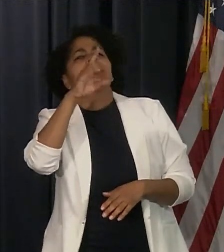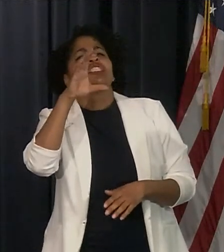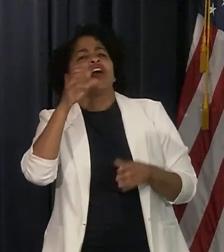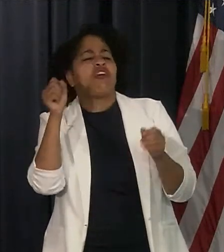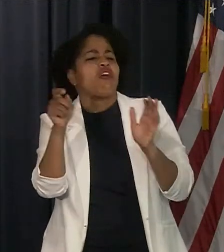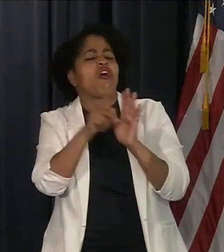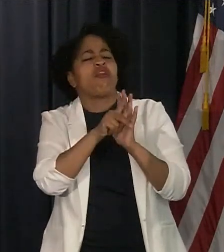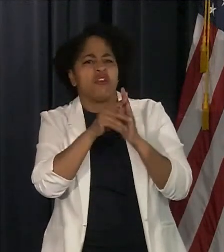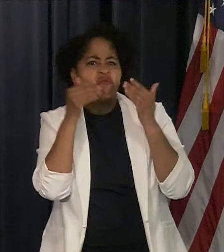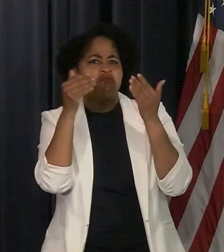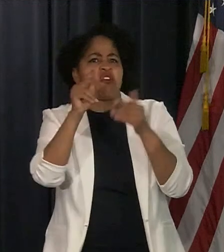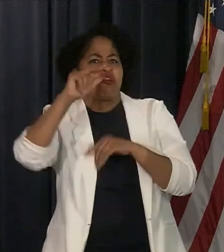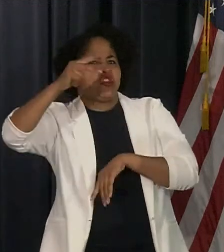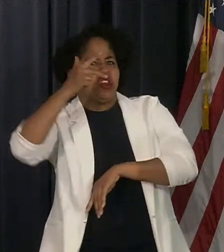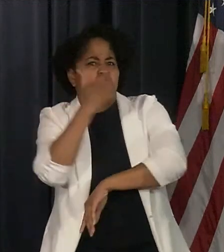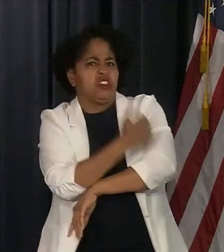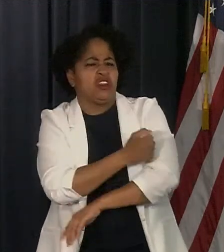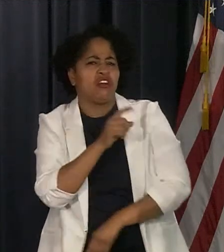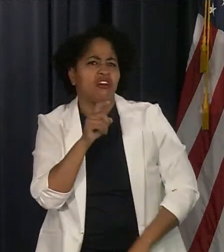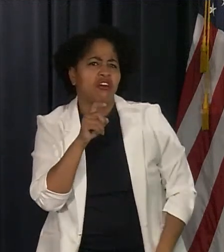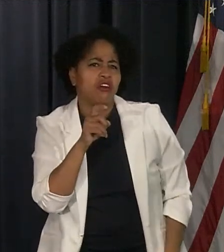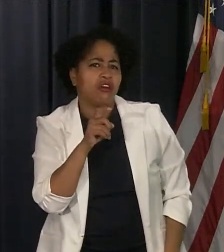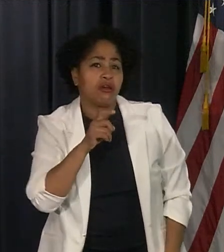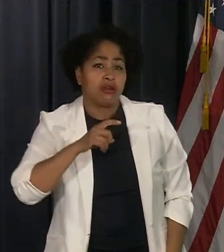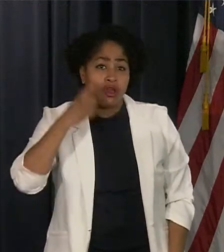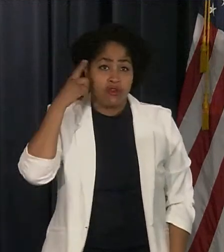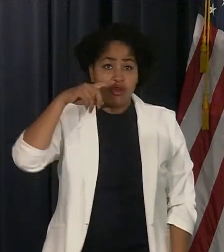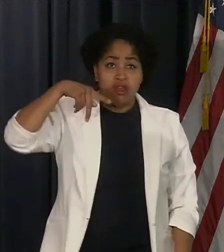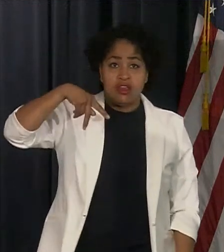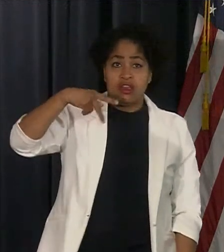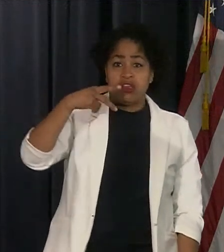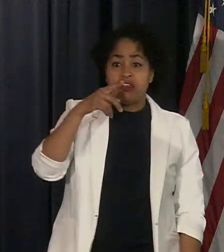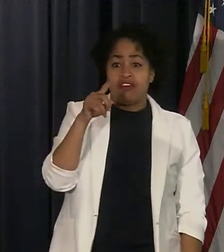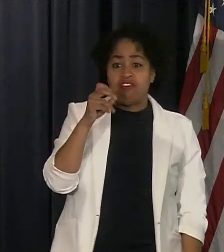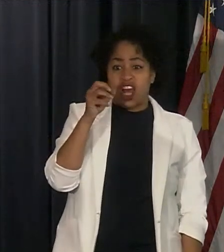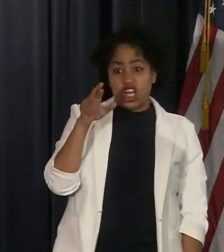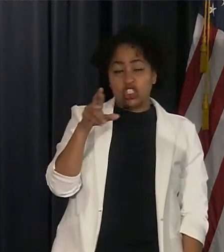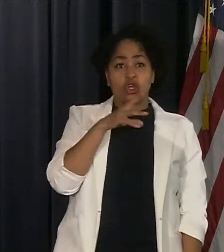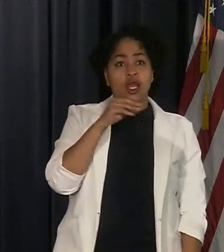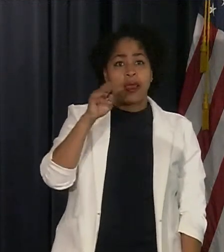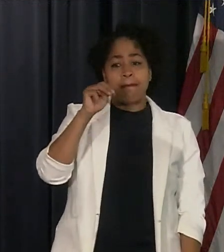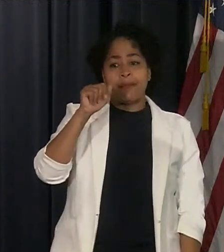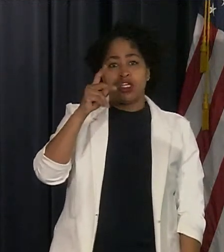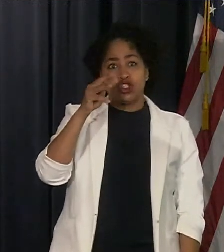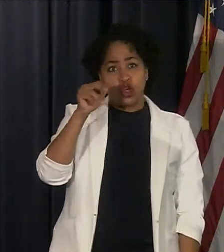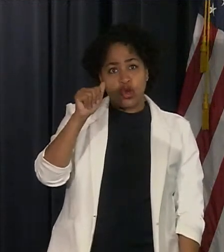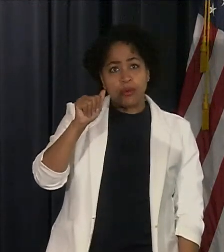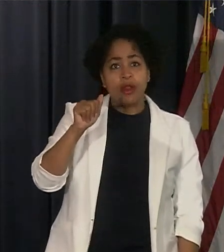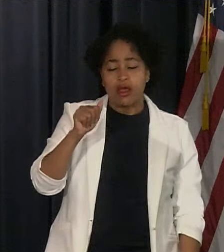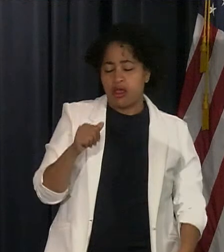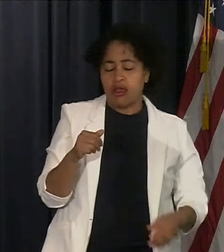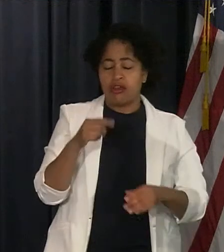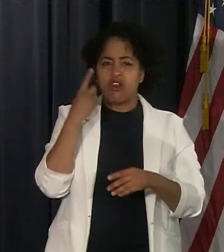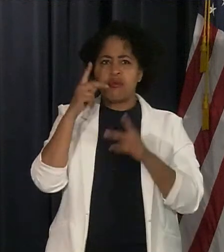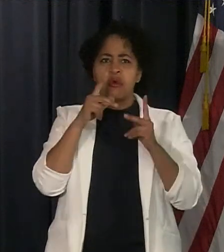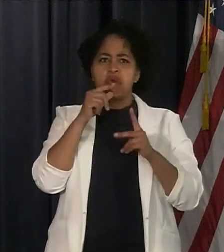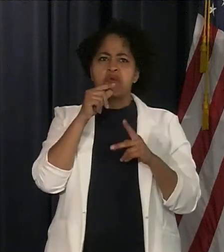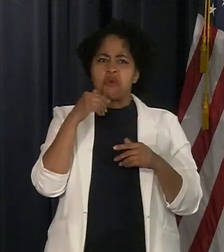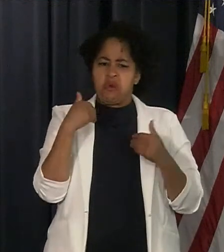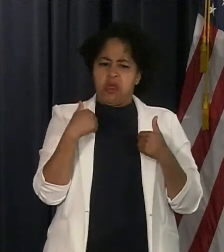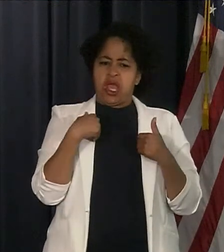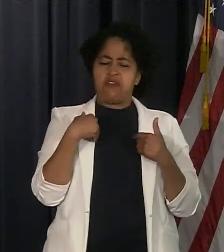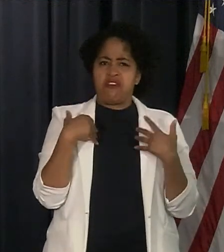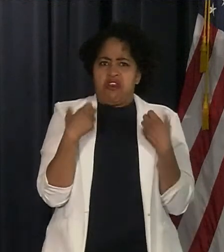authorize the third shot? And this is for the Pfizer and Moderna vaccines for people who are immunocompromised. Let me show you